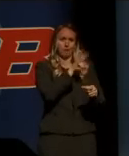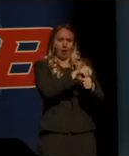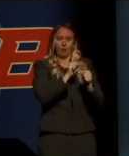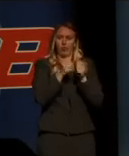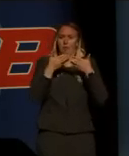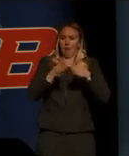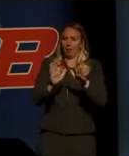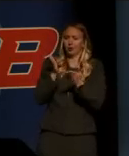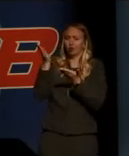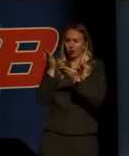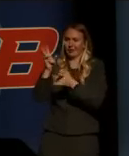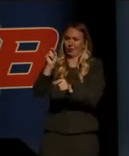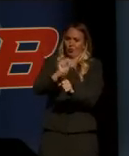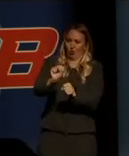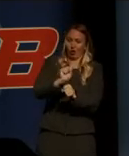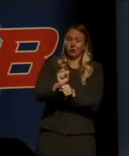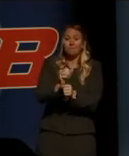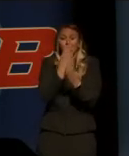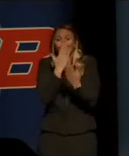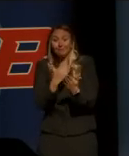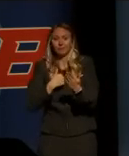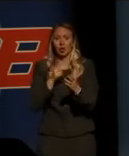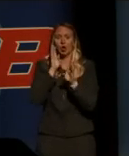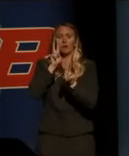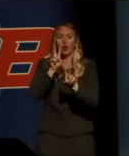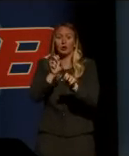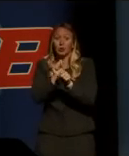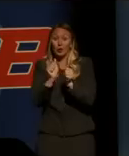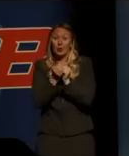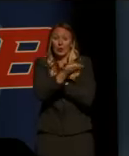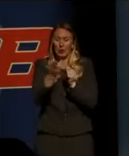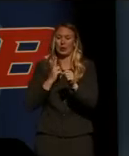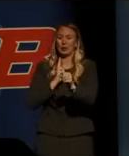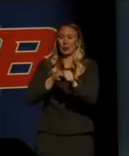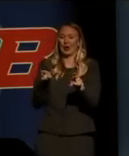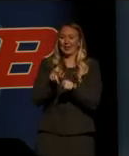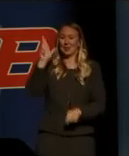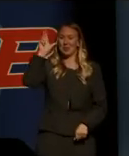I look forward to working with you and joining you as a Bronco.